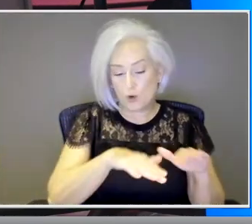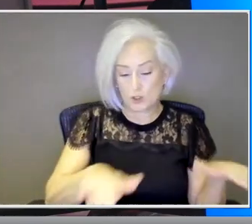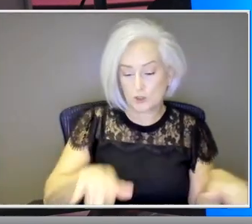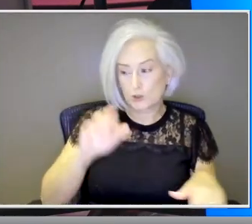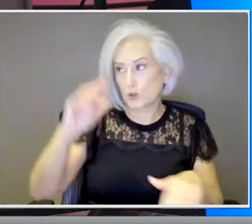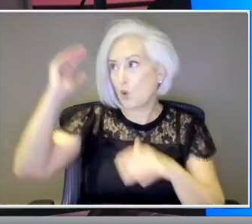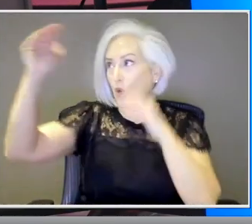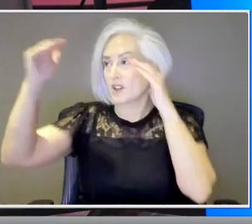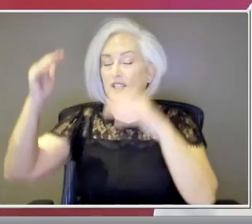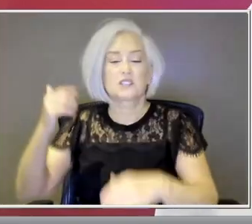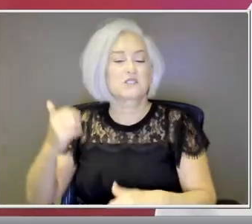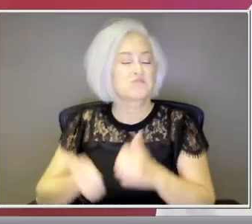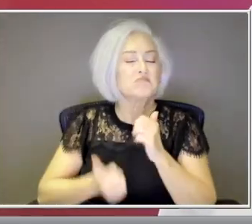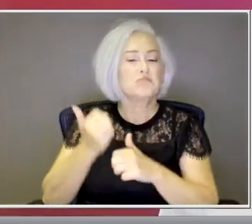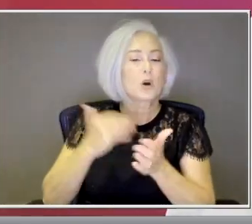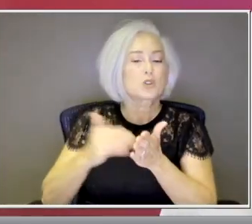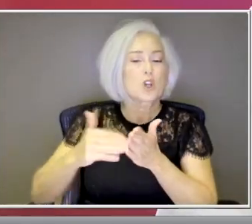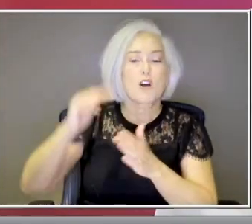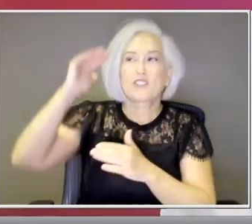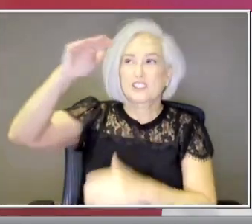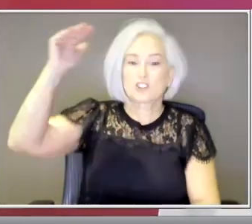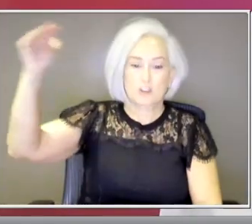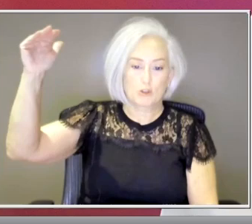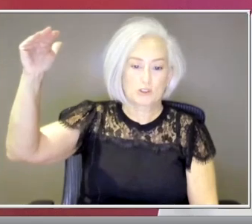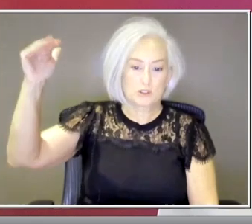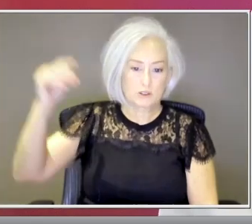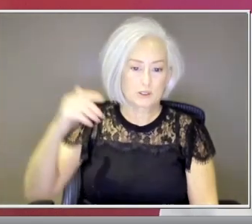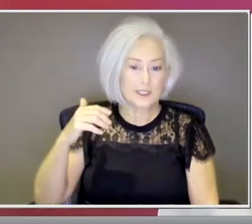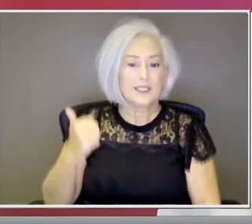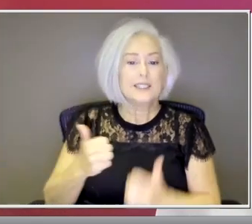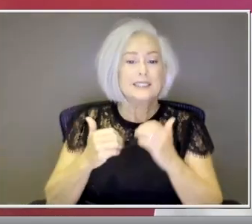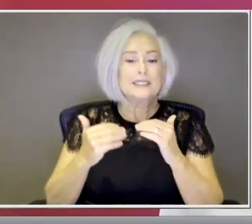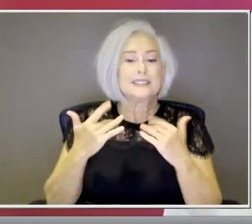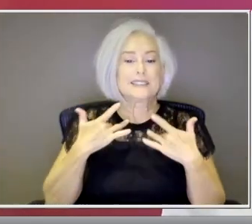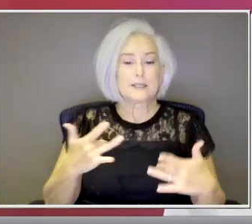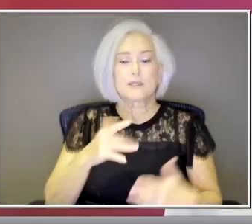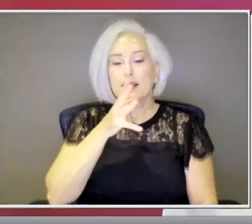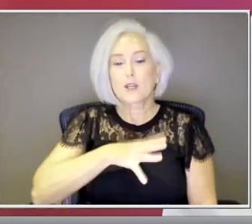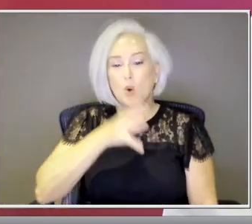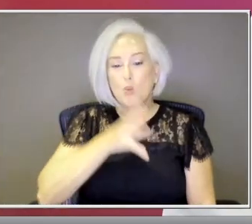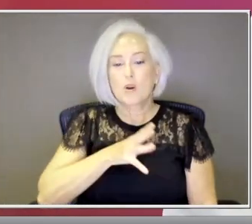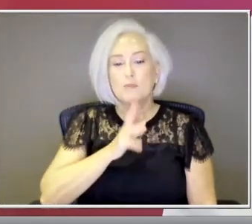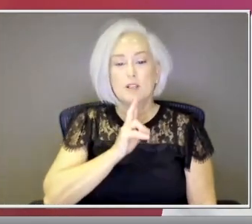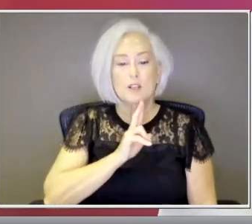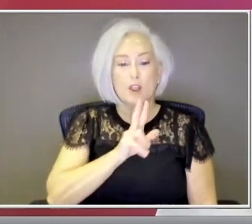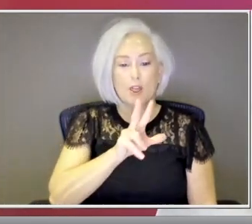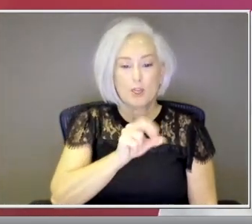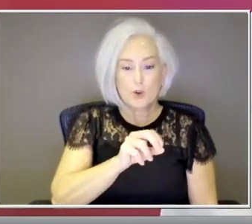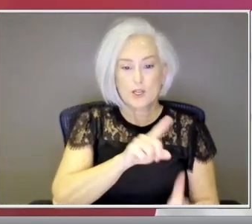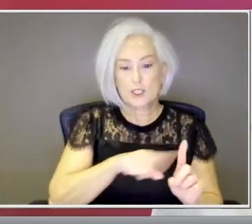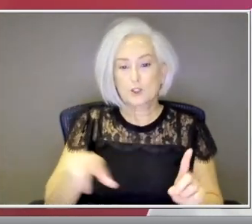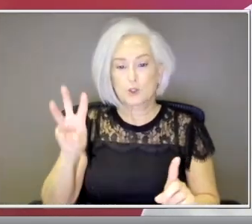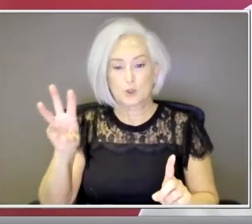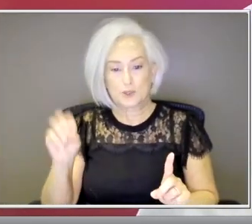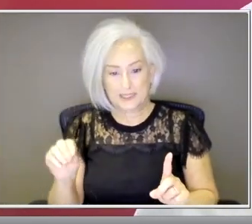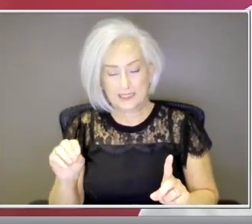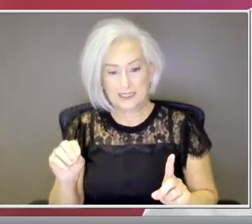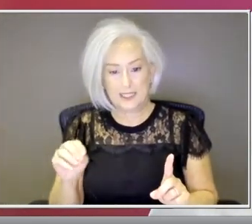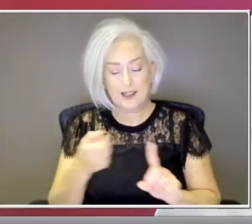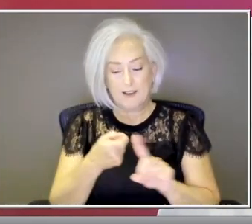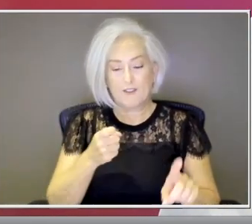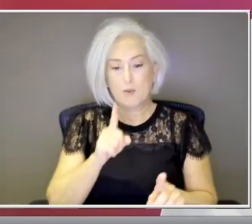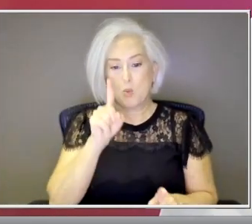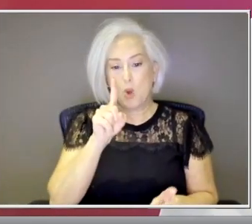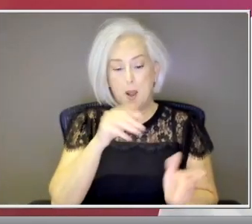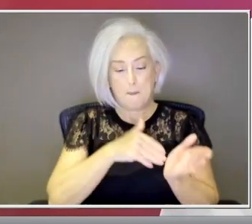than kids. Usually women aged 30 to 60, the most prevalent group. Out of 1 million children, only about